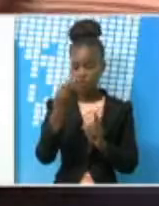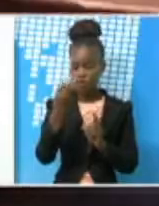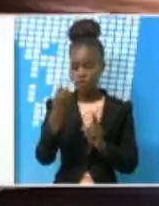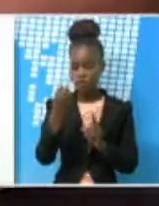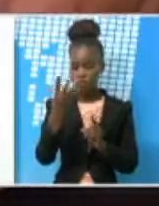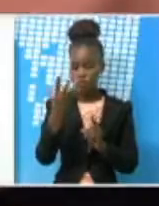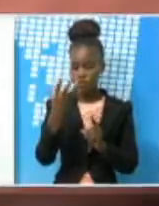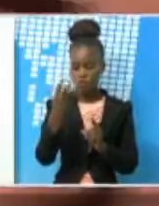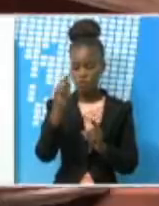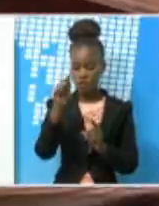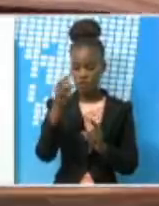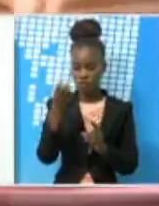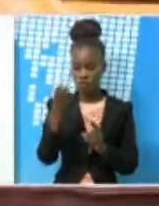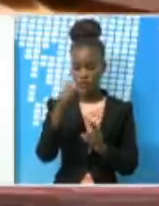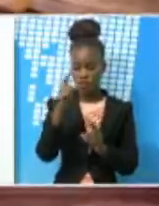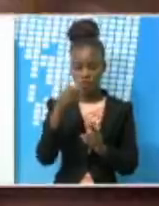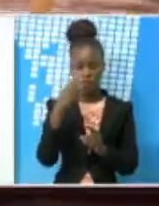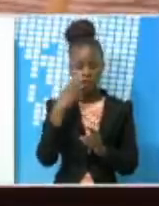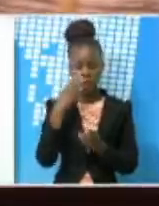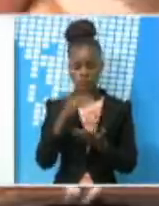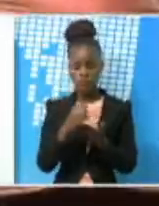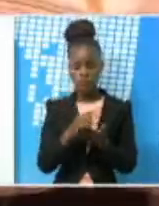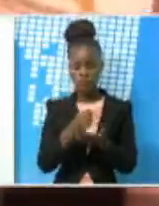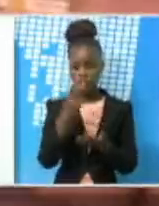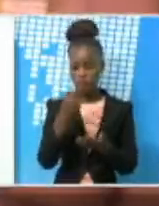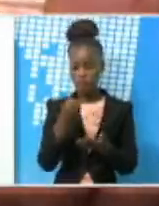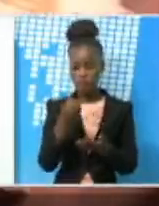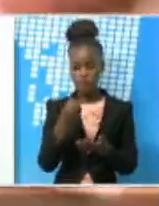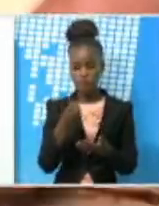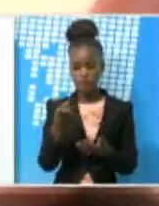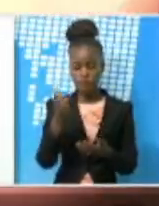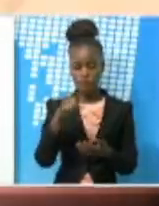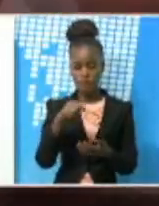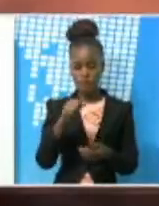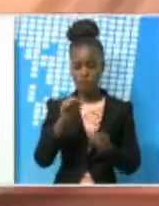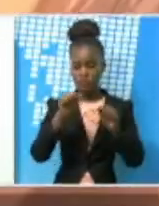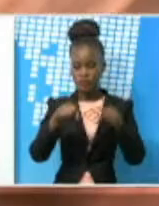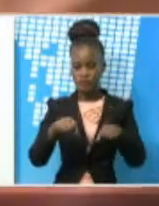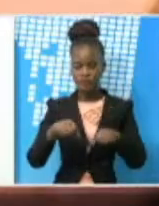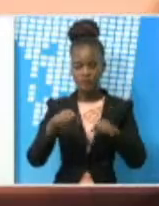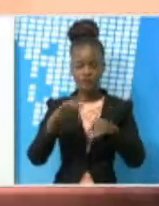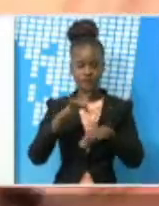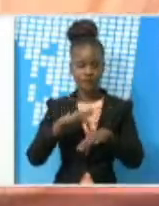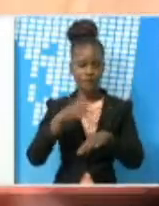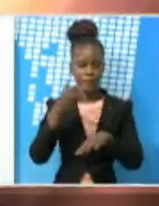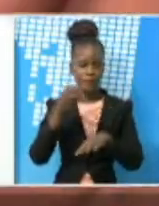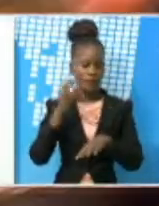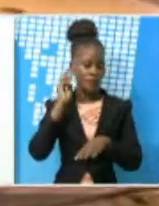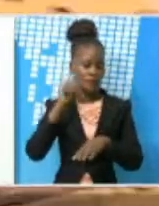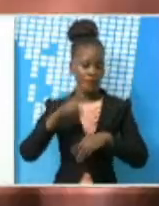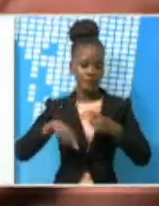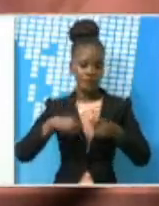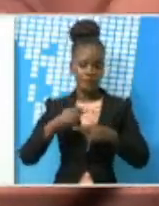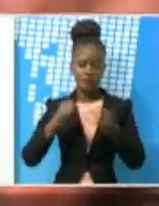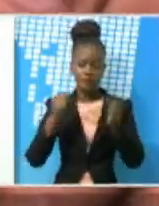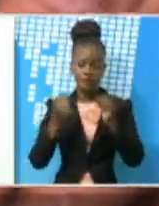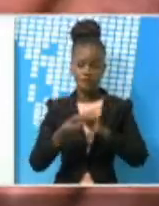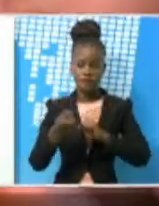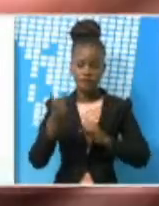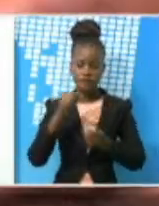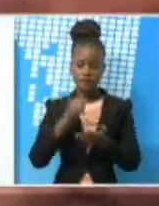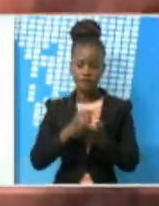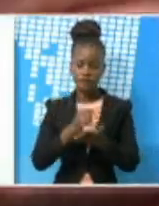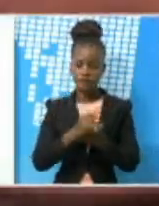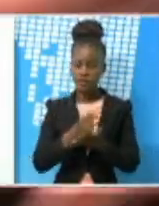135.6 billion in 2022. The Honorable Evelyn Anita says that government will continue to invest in the banking